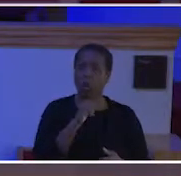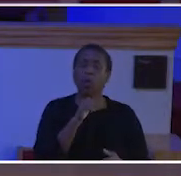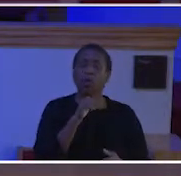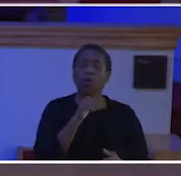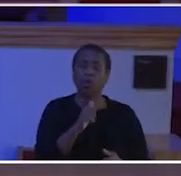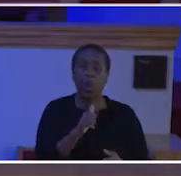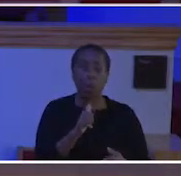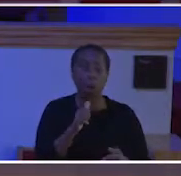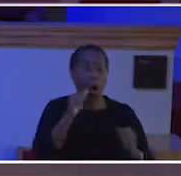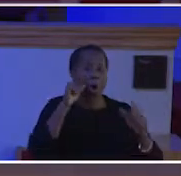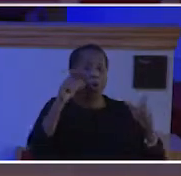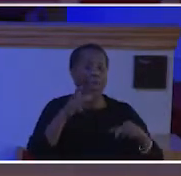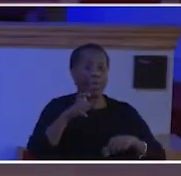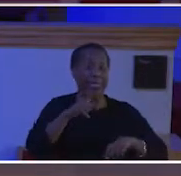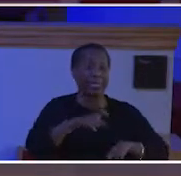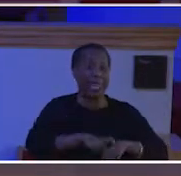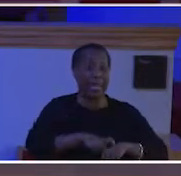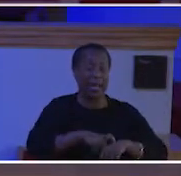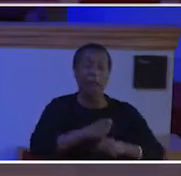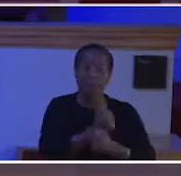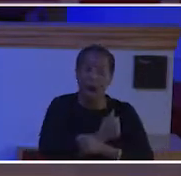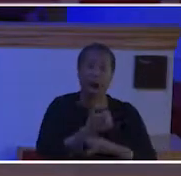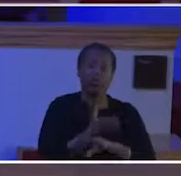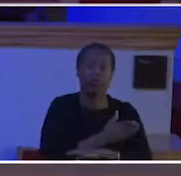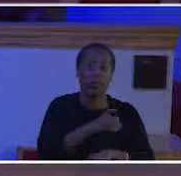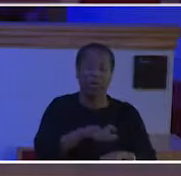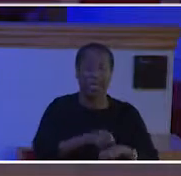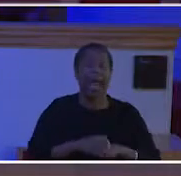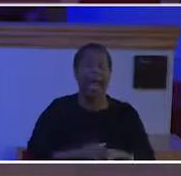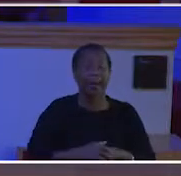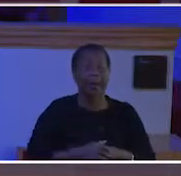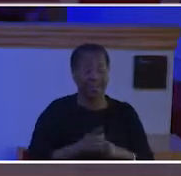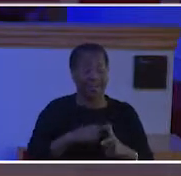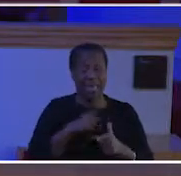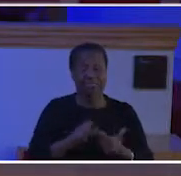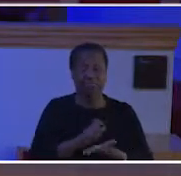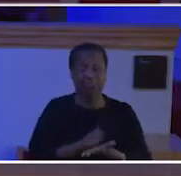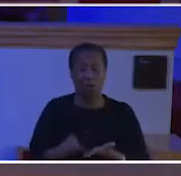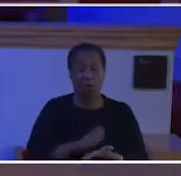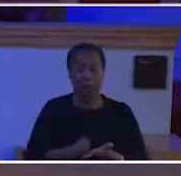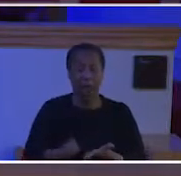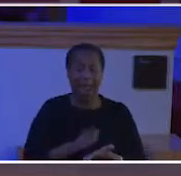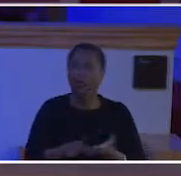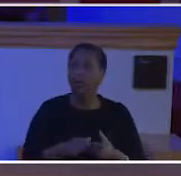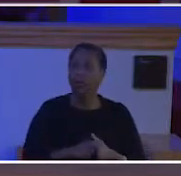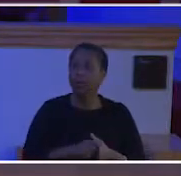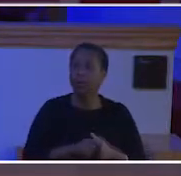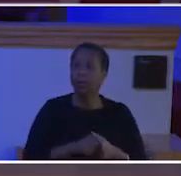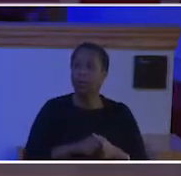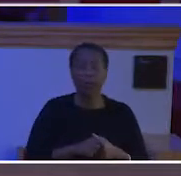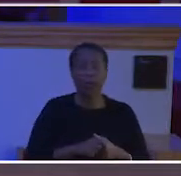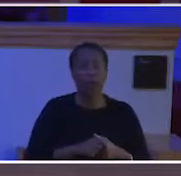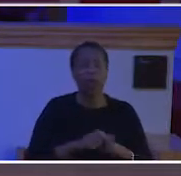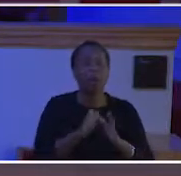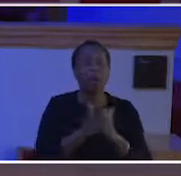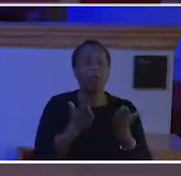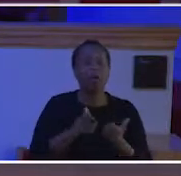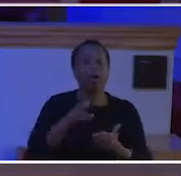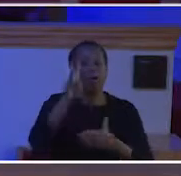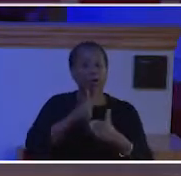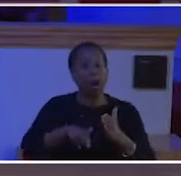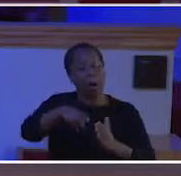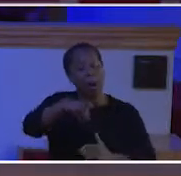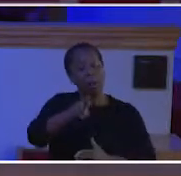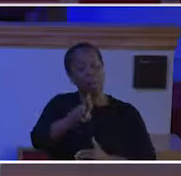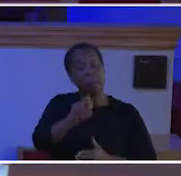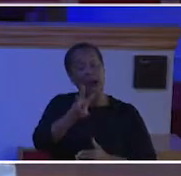awaken love before its time. And then the writer of the sapiential book of Proverbs says